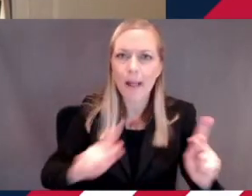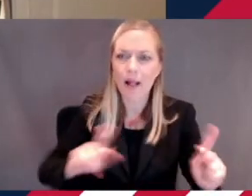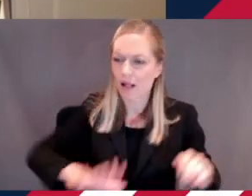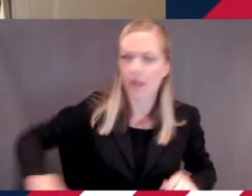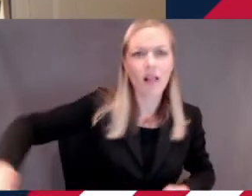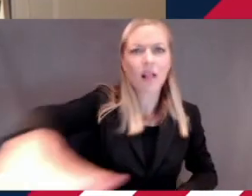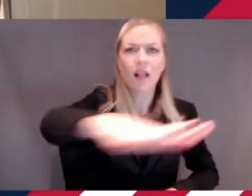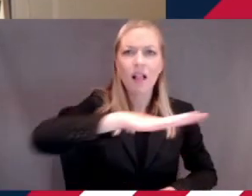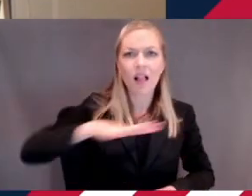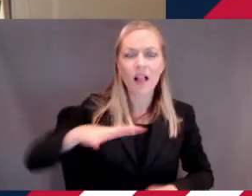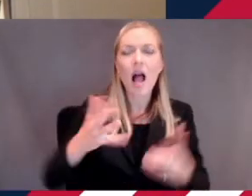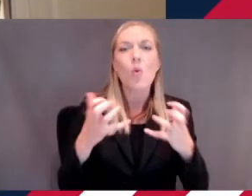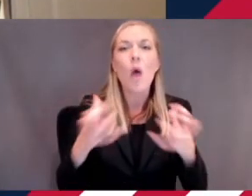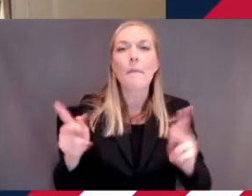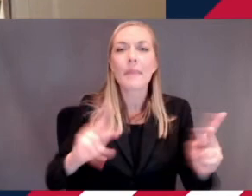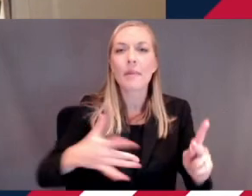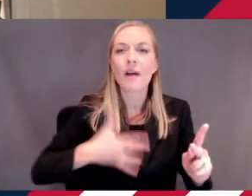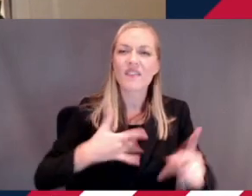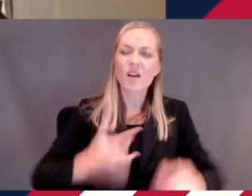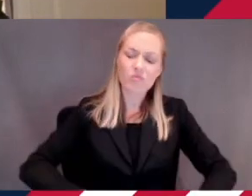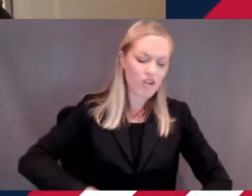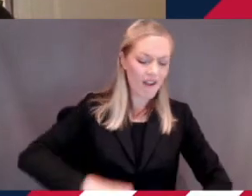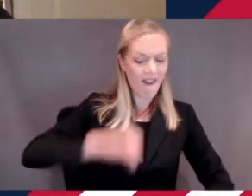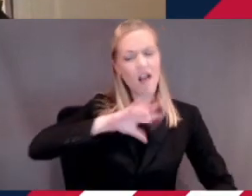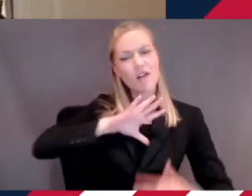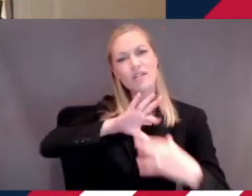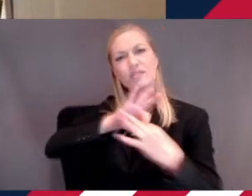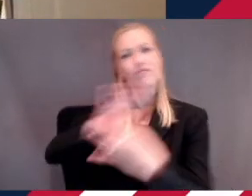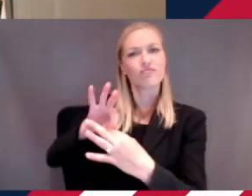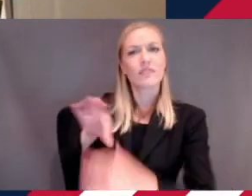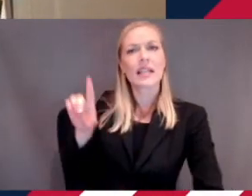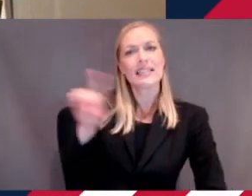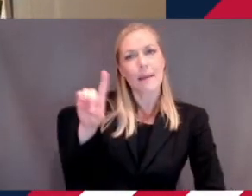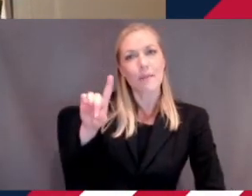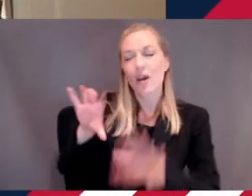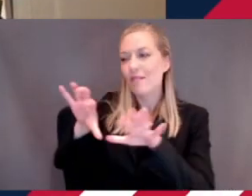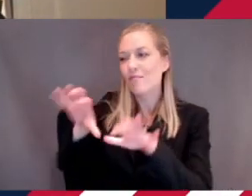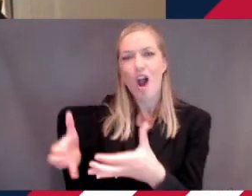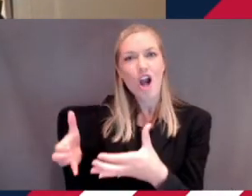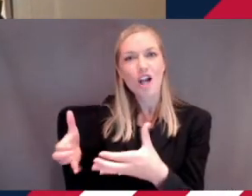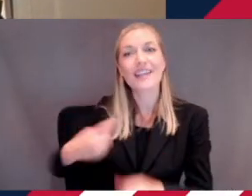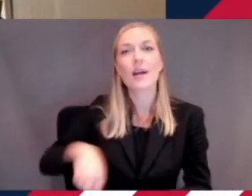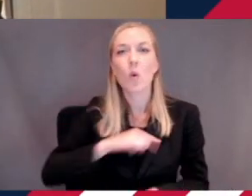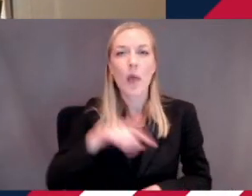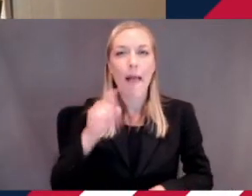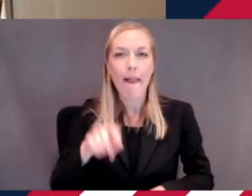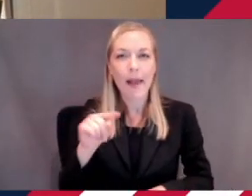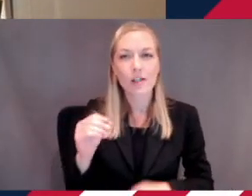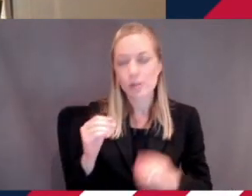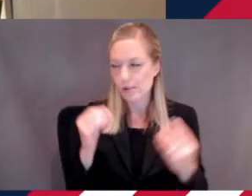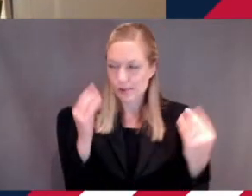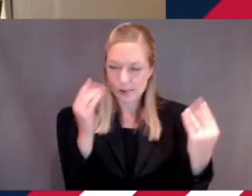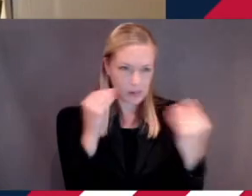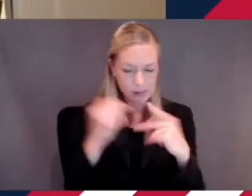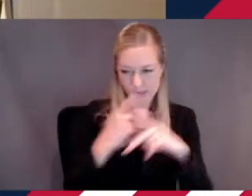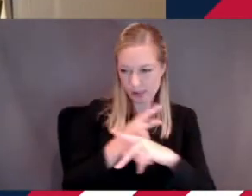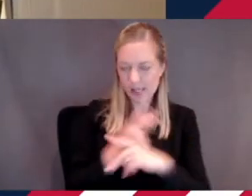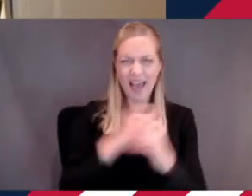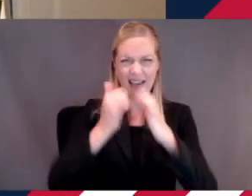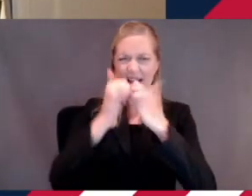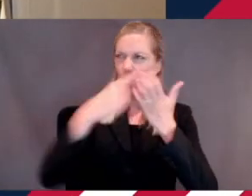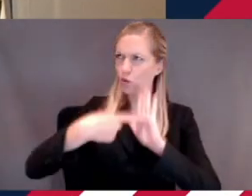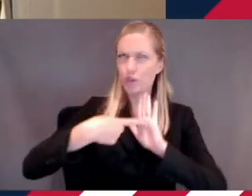be a Democrat. We wanted to make sure we figured out ways to articulate our values. We wanted to make sure we were open